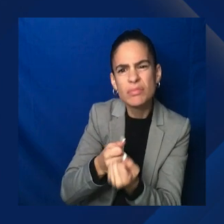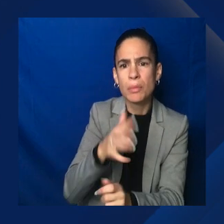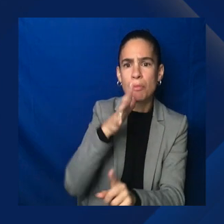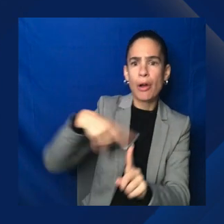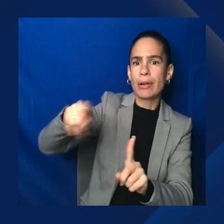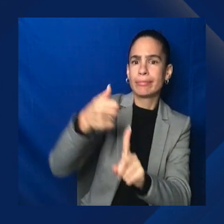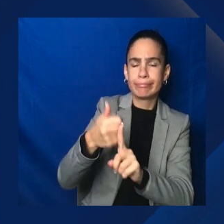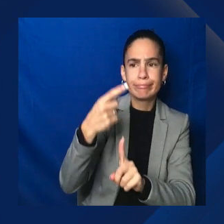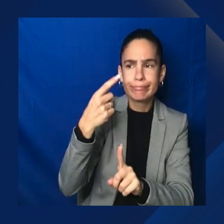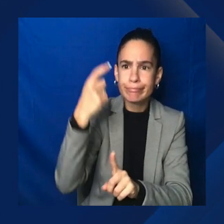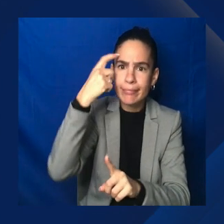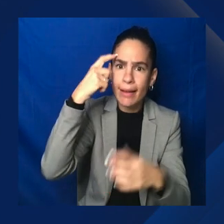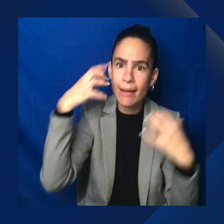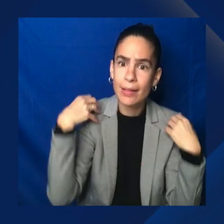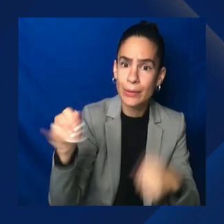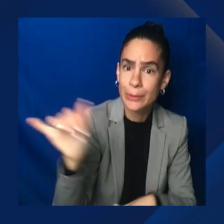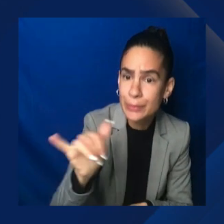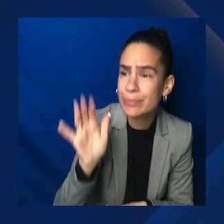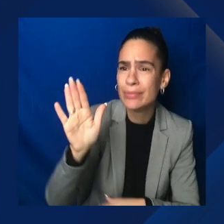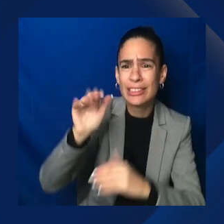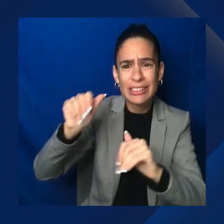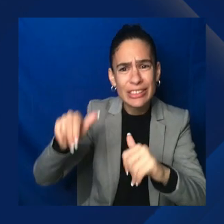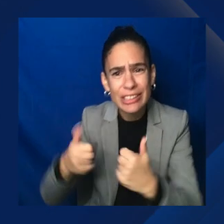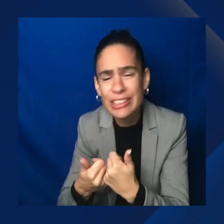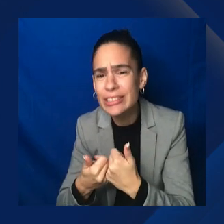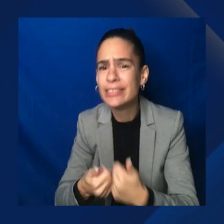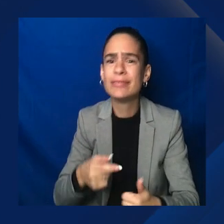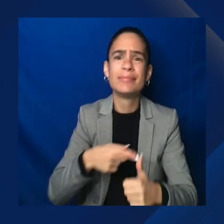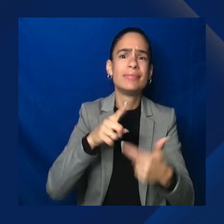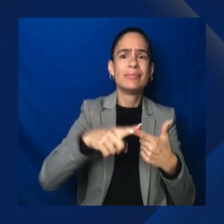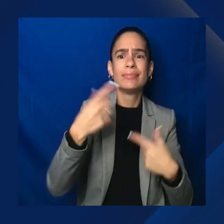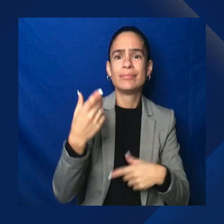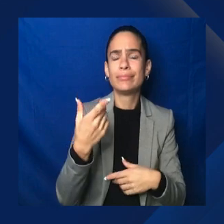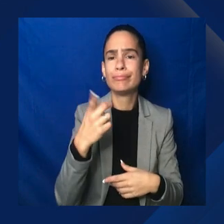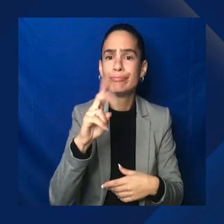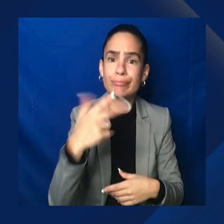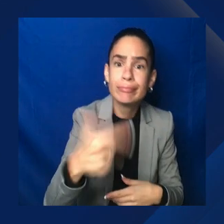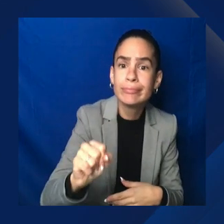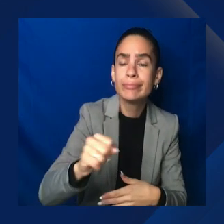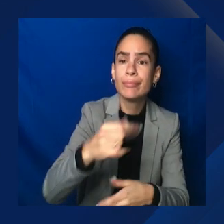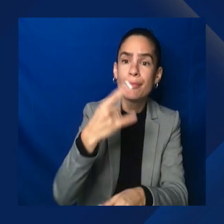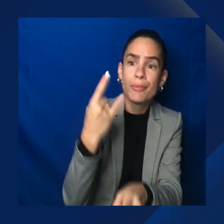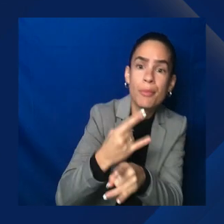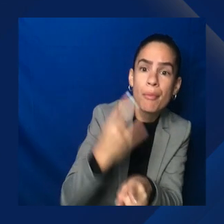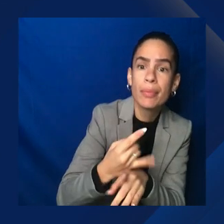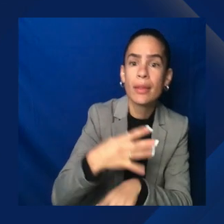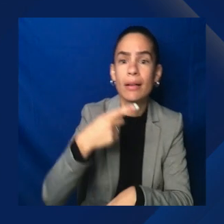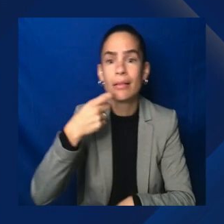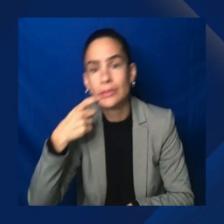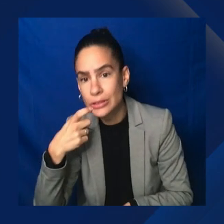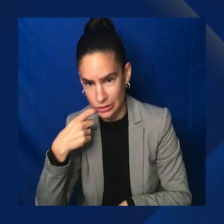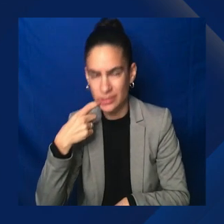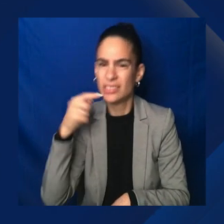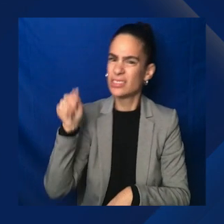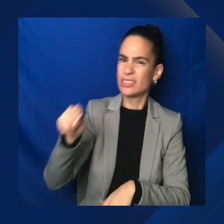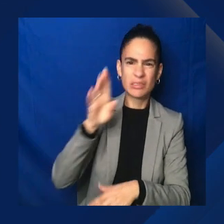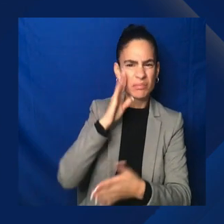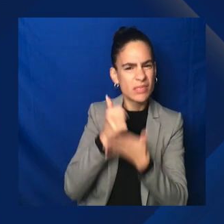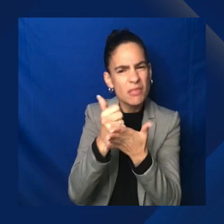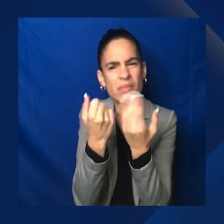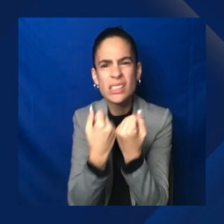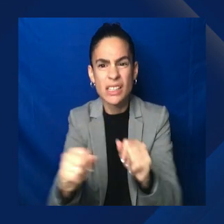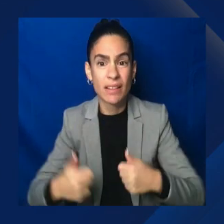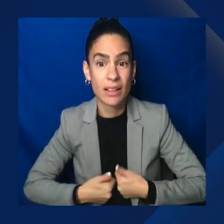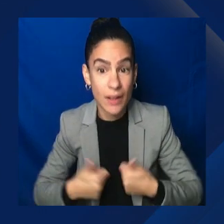just to highlight a few. The Build Back Better Act will save lives and help American families avoid the